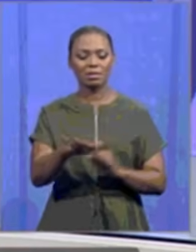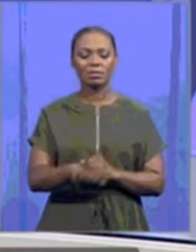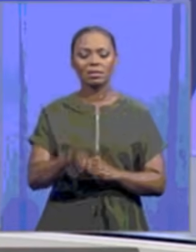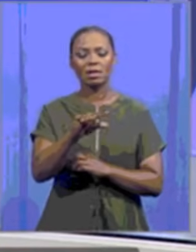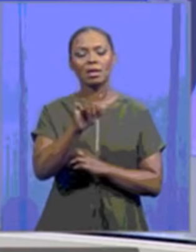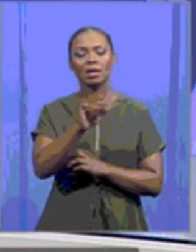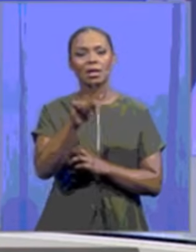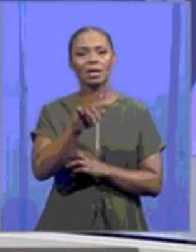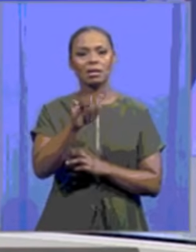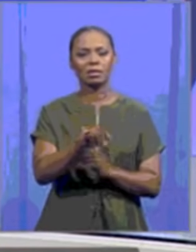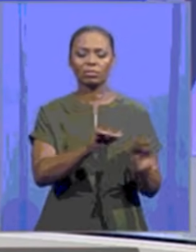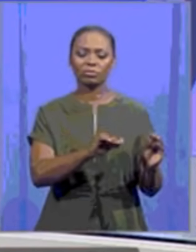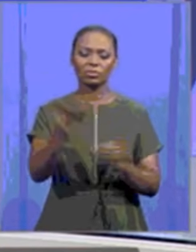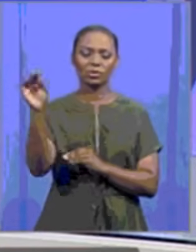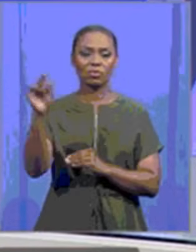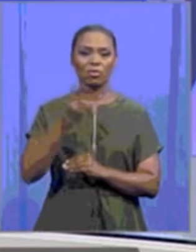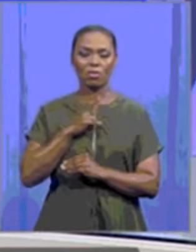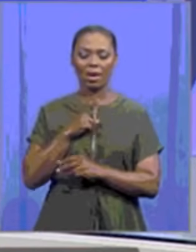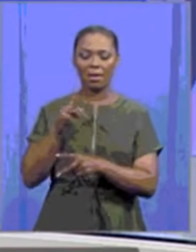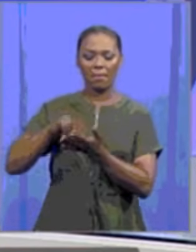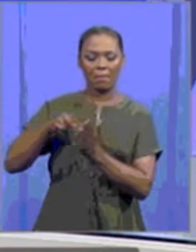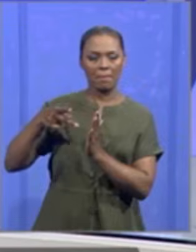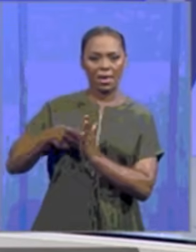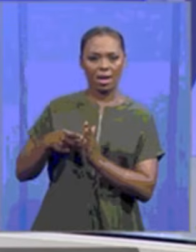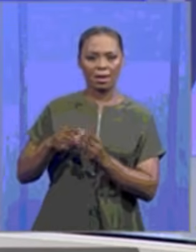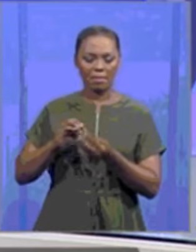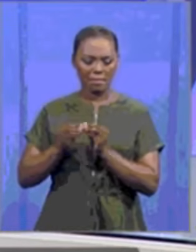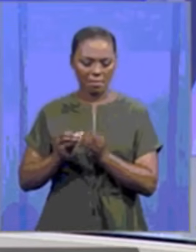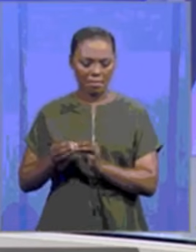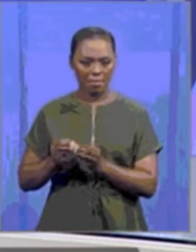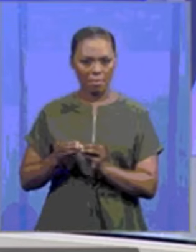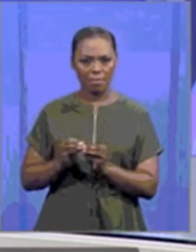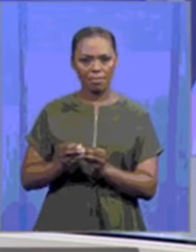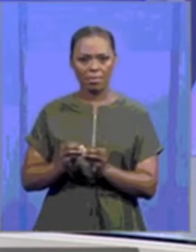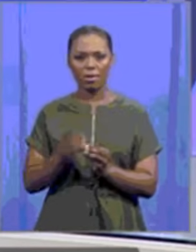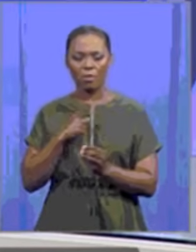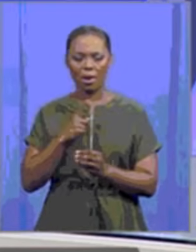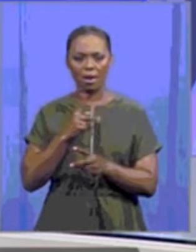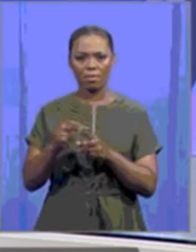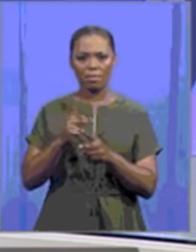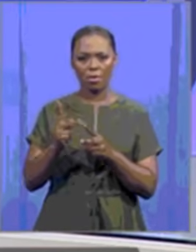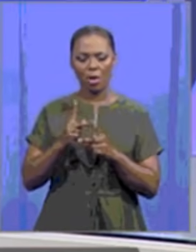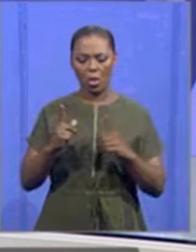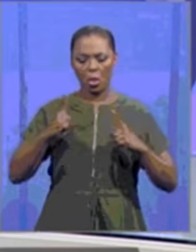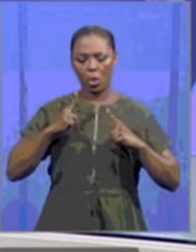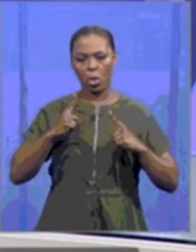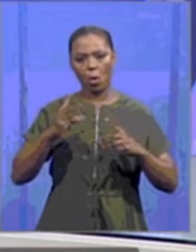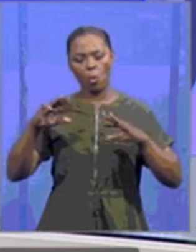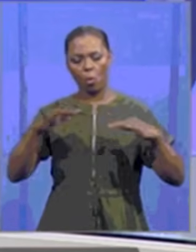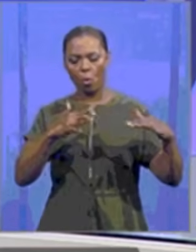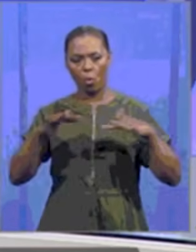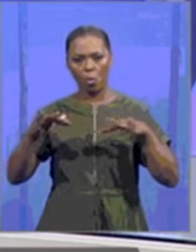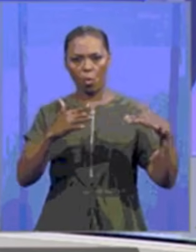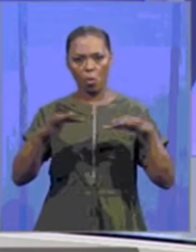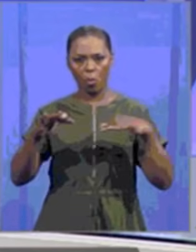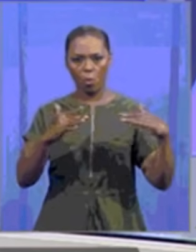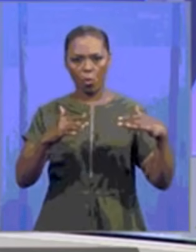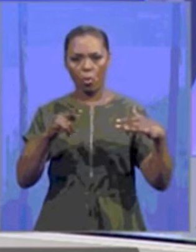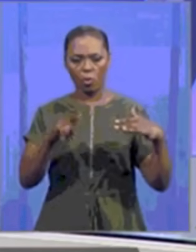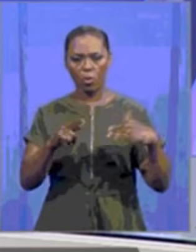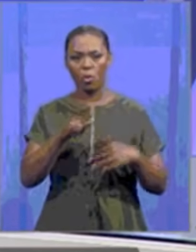ba huduge ge e le gare e kgoboketša ditanka tša ka fase go itukišetša tlhaselo yeo e letetšwego go